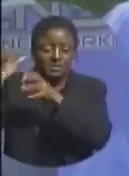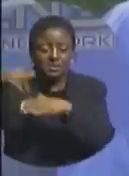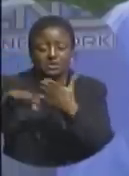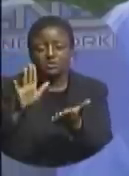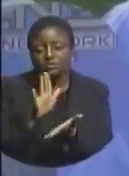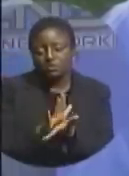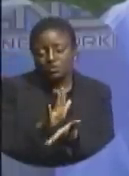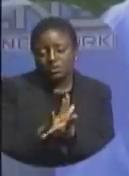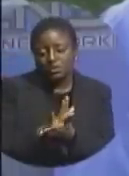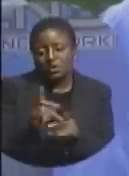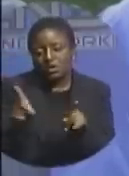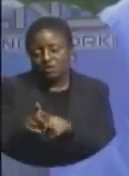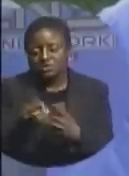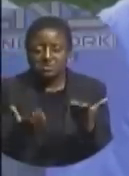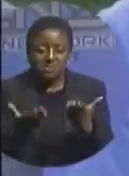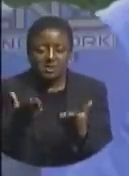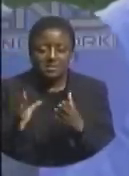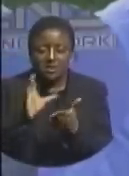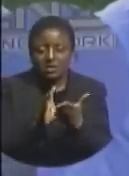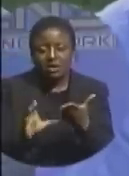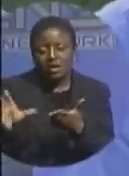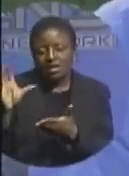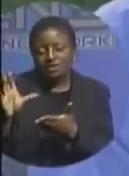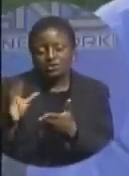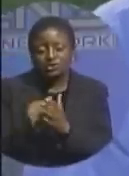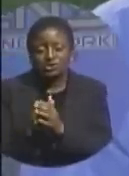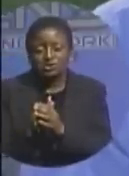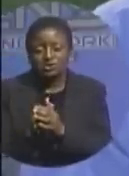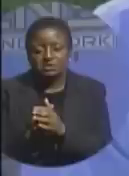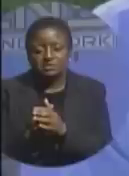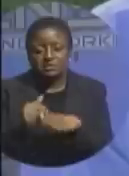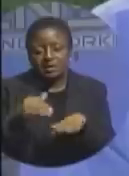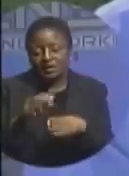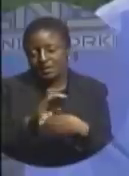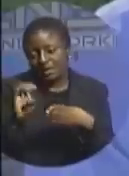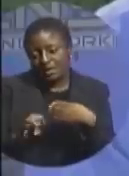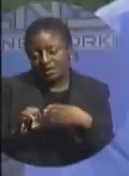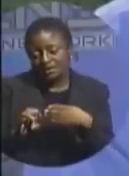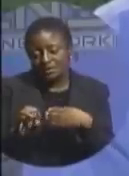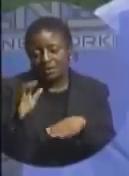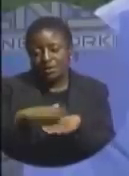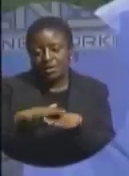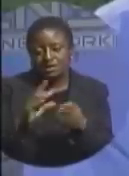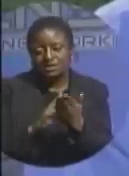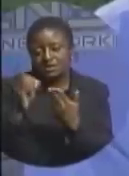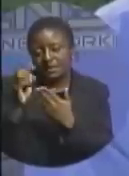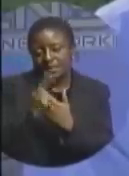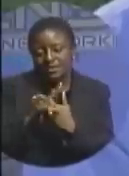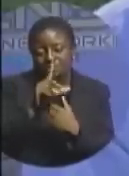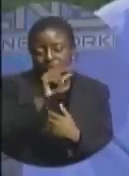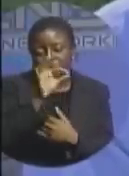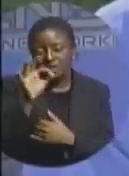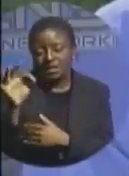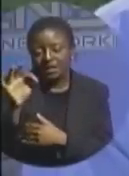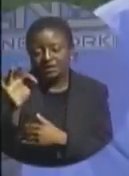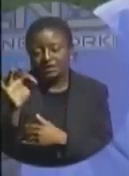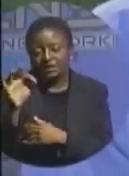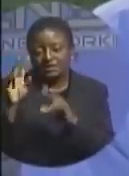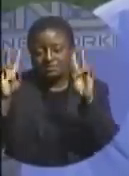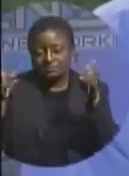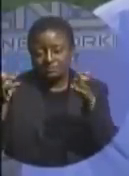school, but potentially college. At the end of the camp on December 29th, there will be a night to